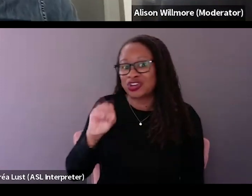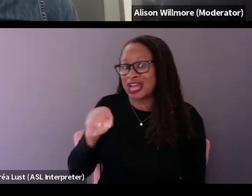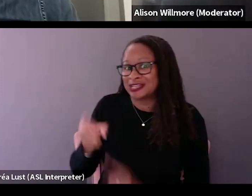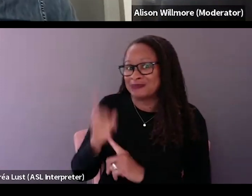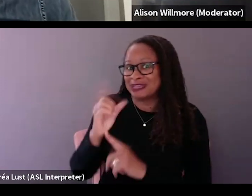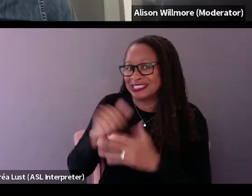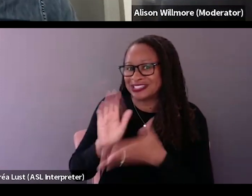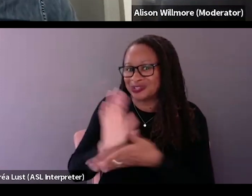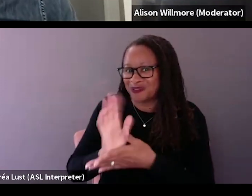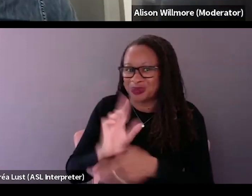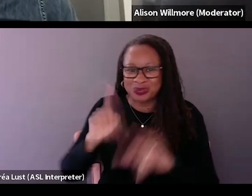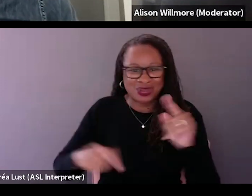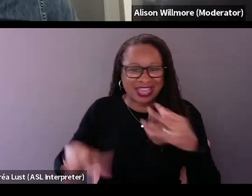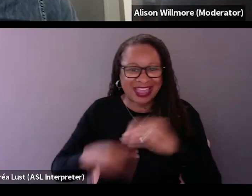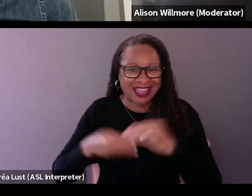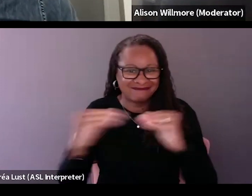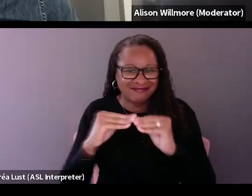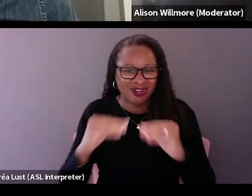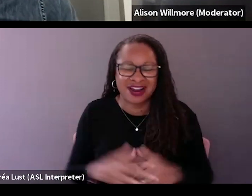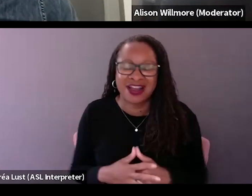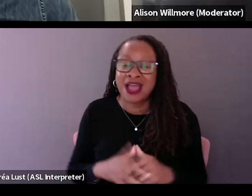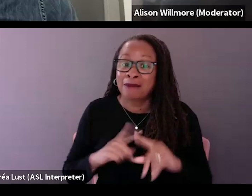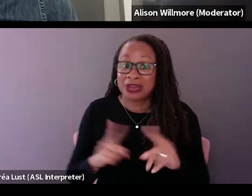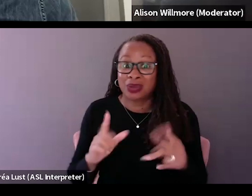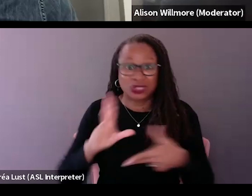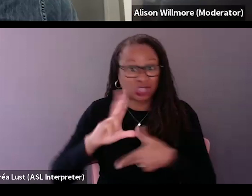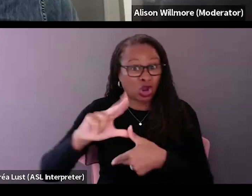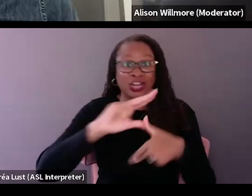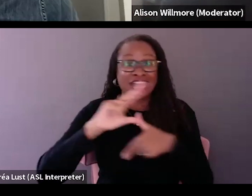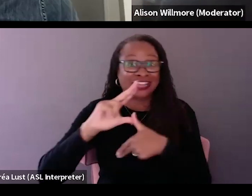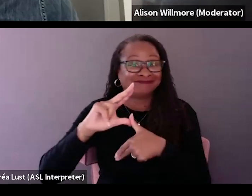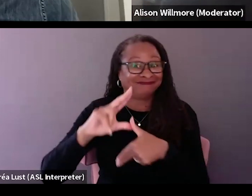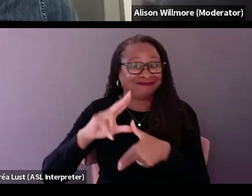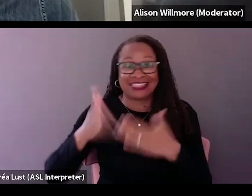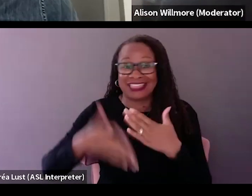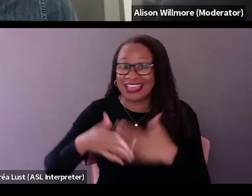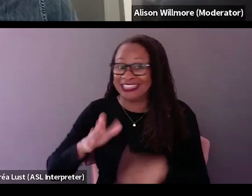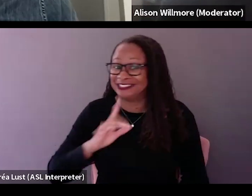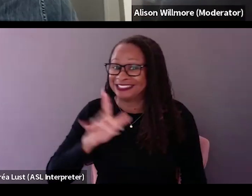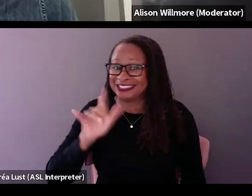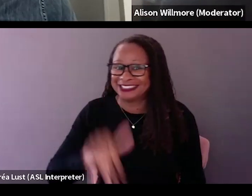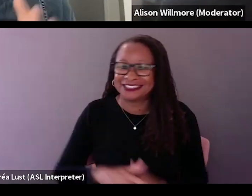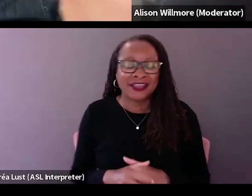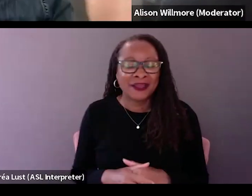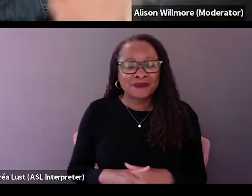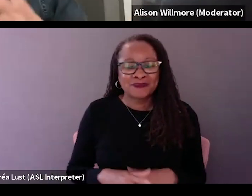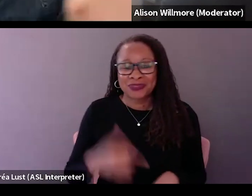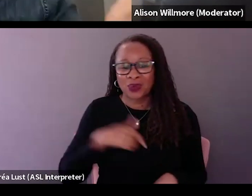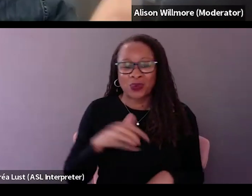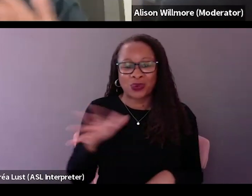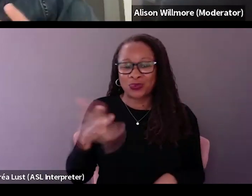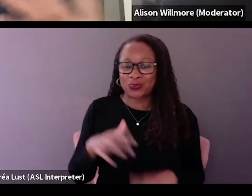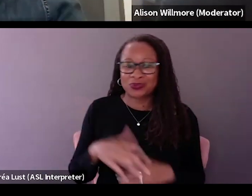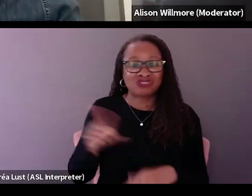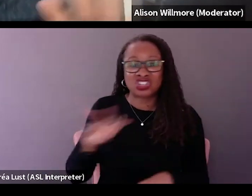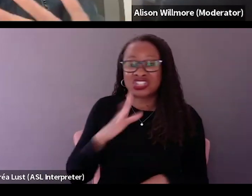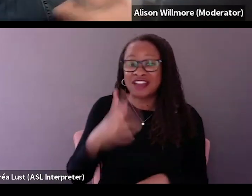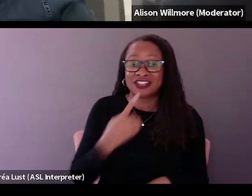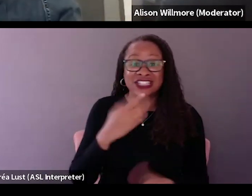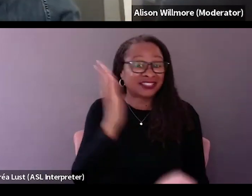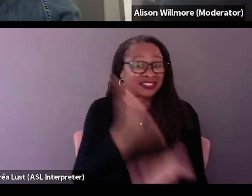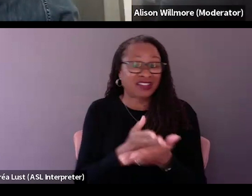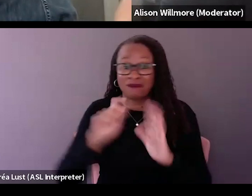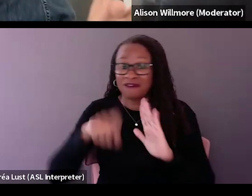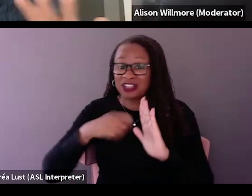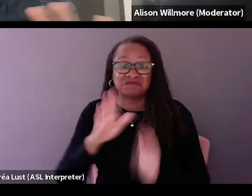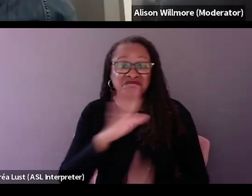hurricane at the end. And we were just kind of, she never said stop filming, any of that. The divorce, the Hulu